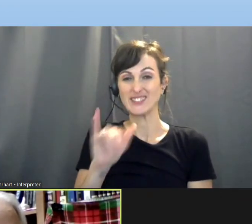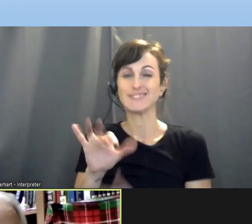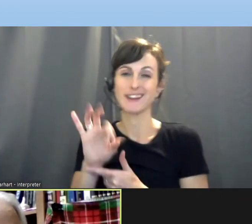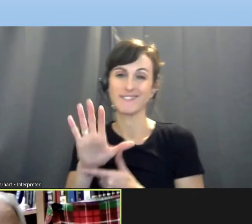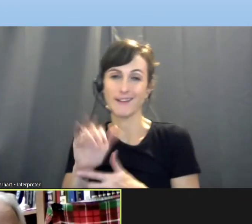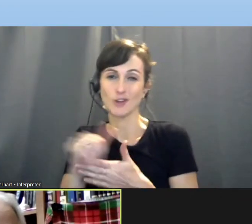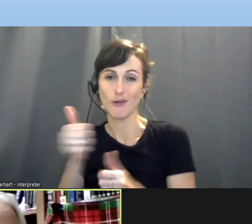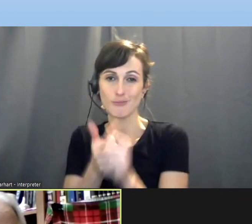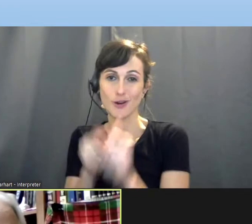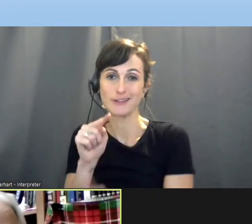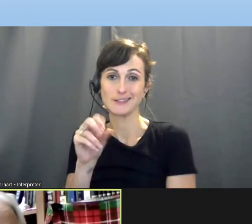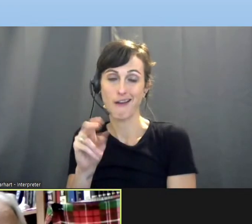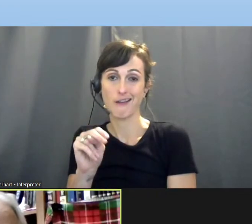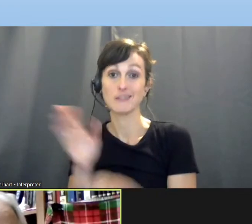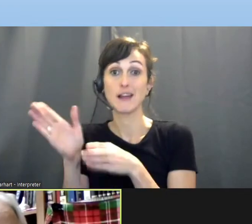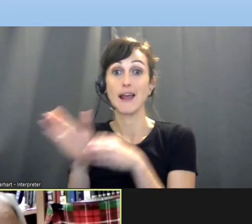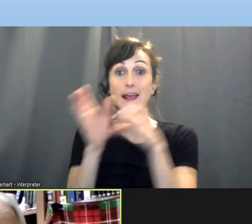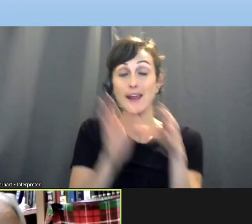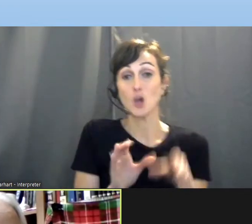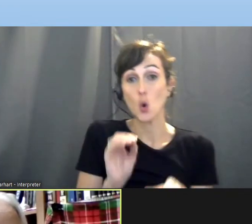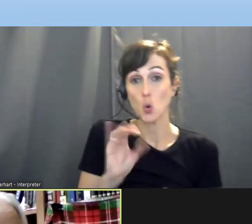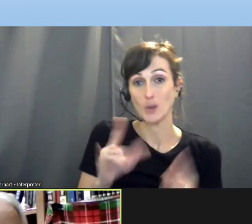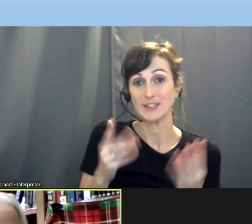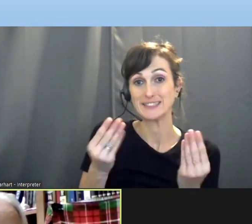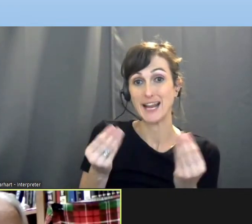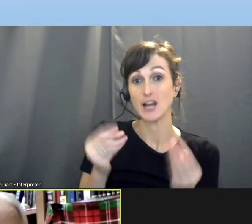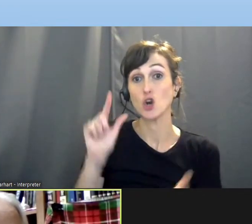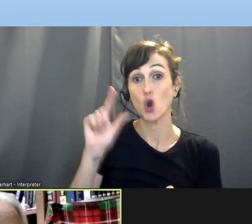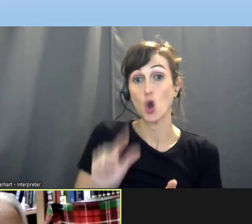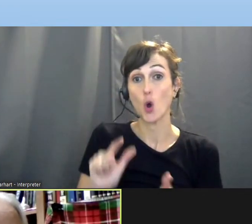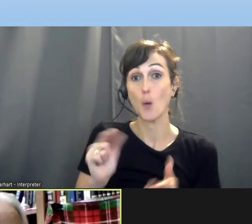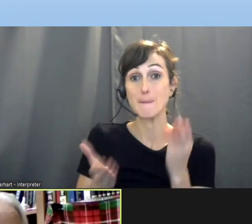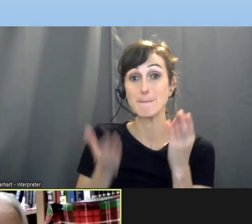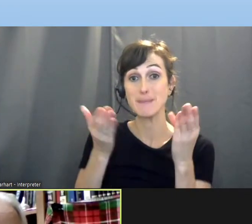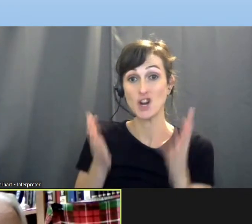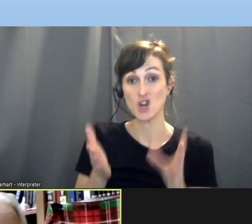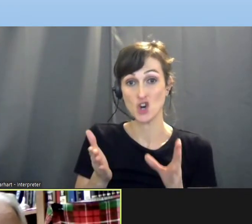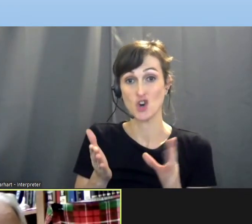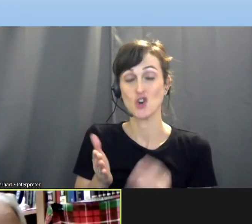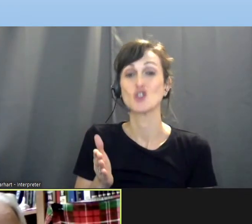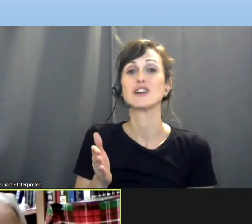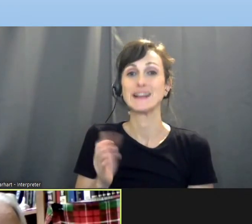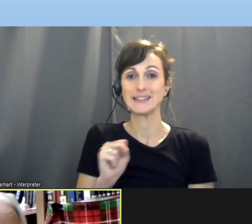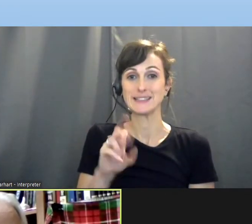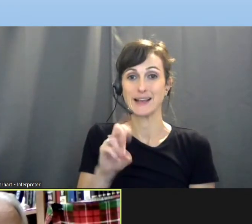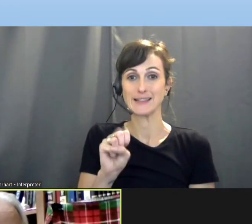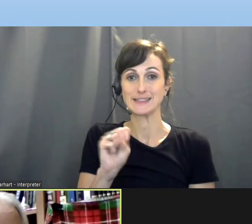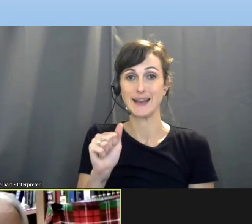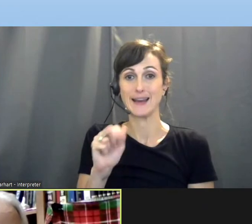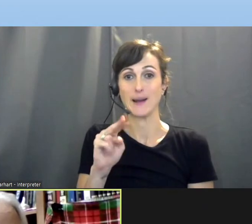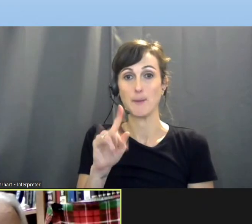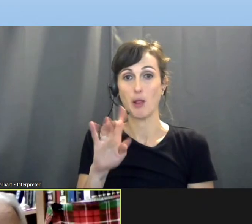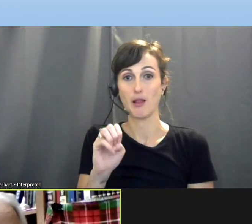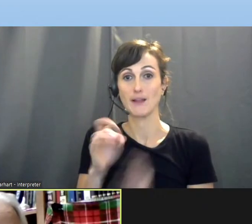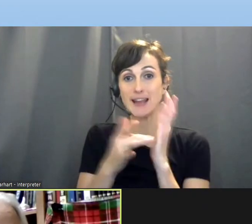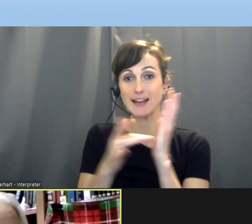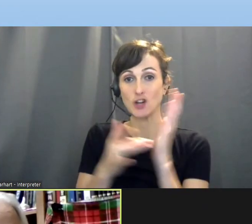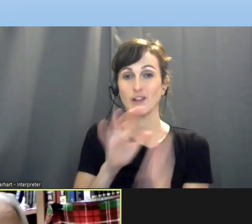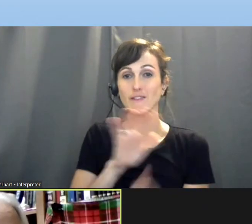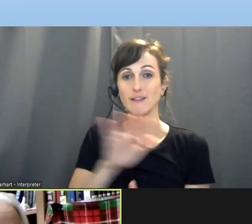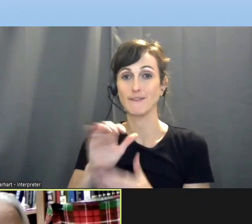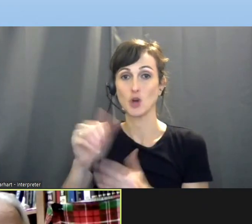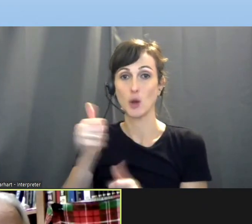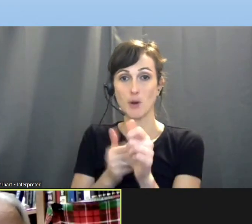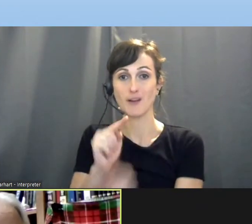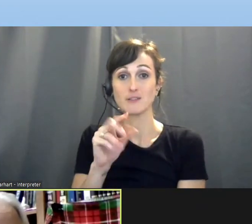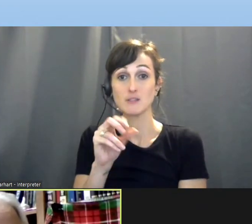sand low bidder is Sustainable Pavement Technologies at $55 per ton. For the